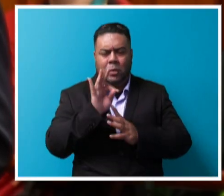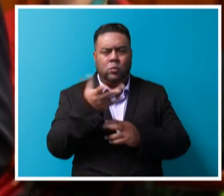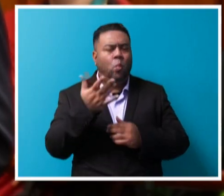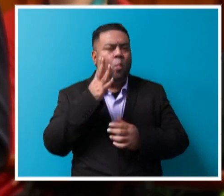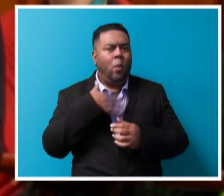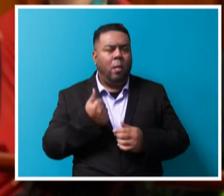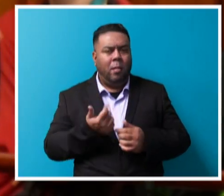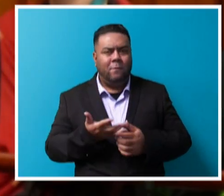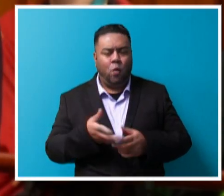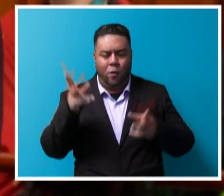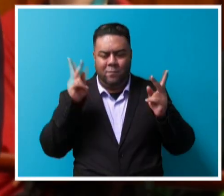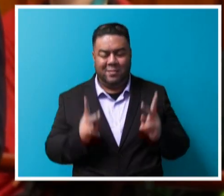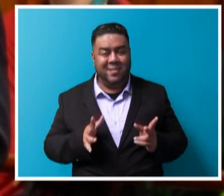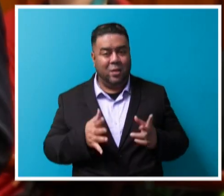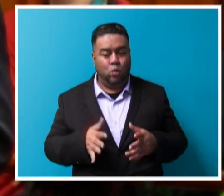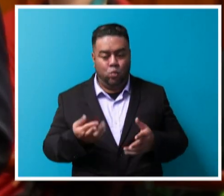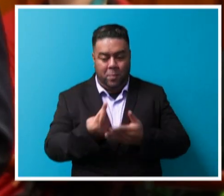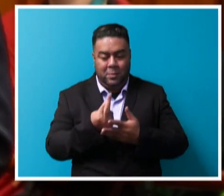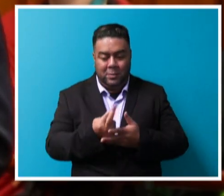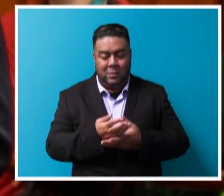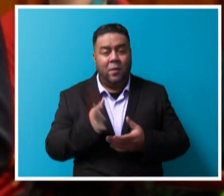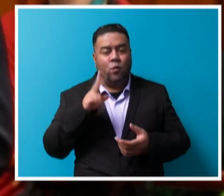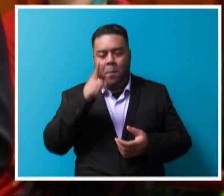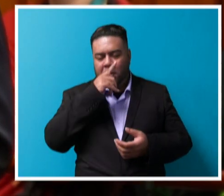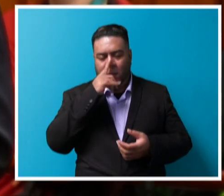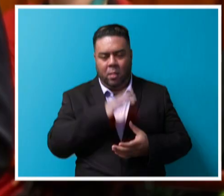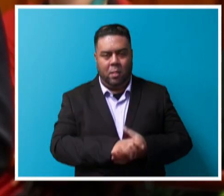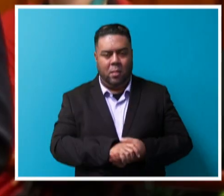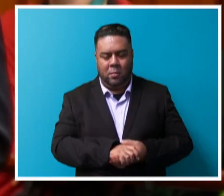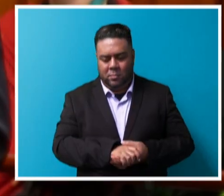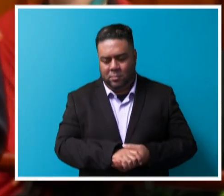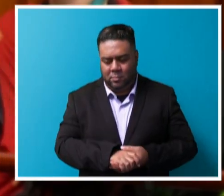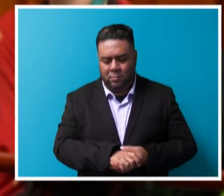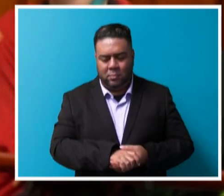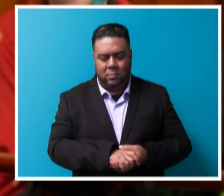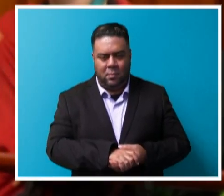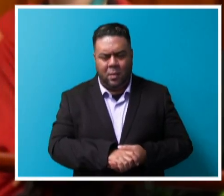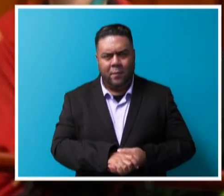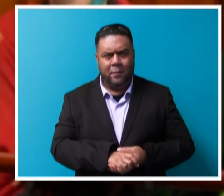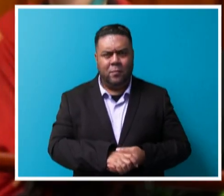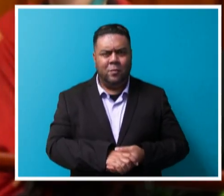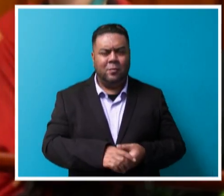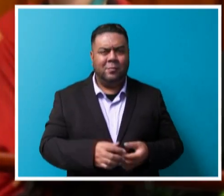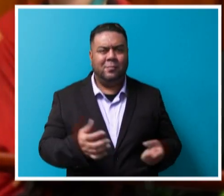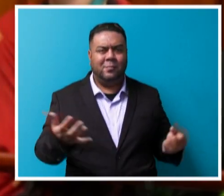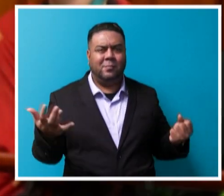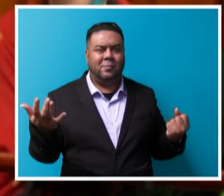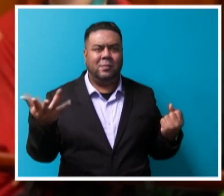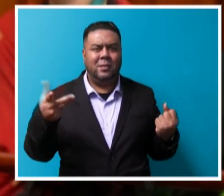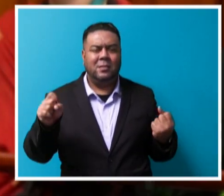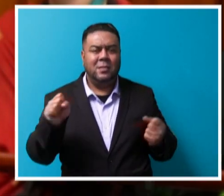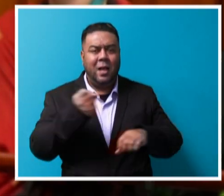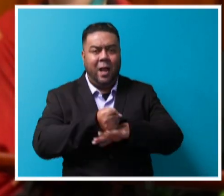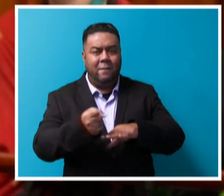physical rehabilitation for our people. Beyond our major hospitals, Mr. Speaker, this government continues